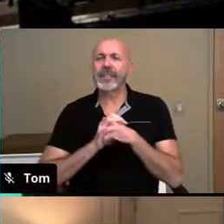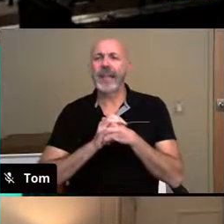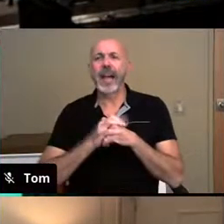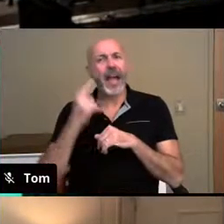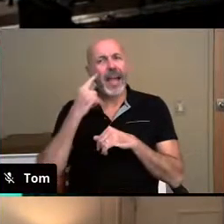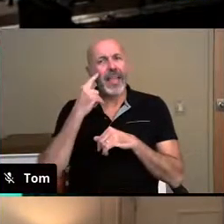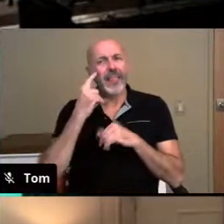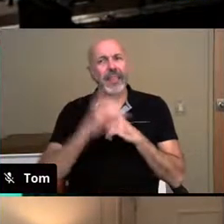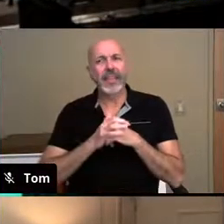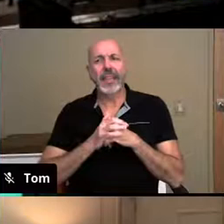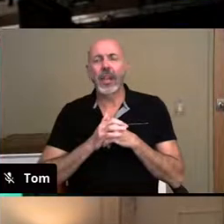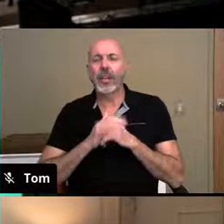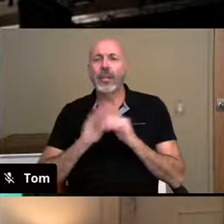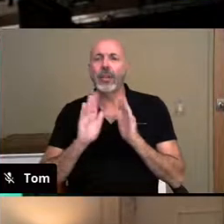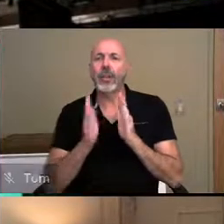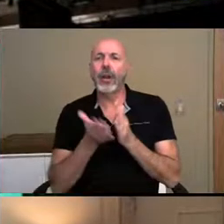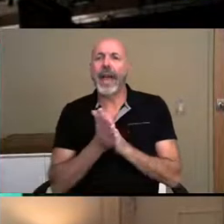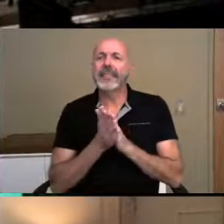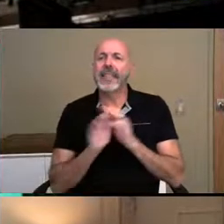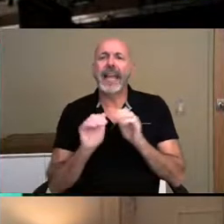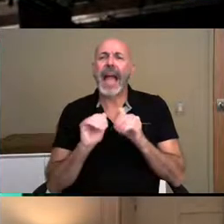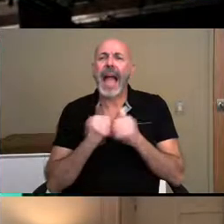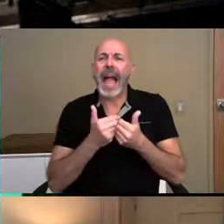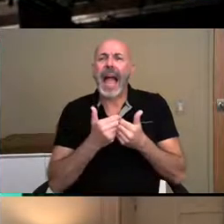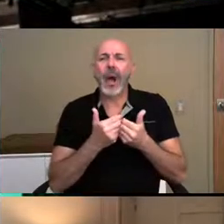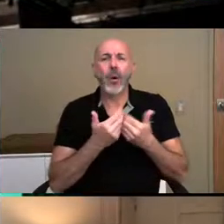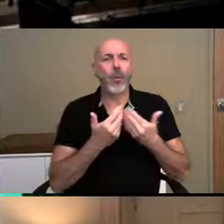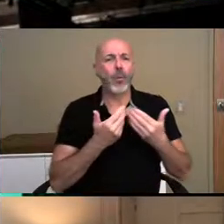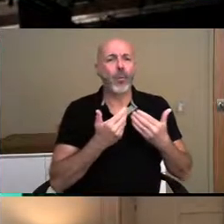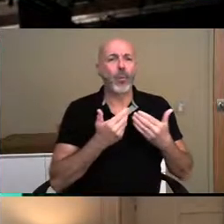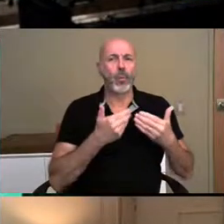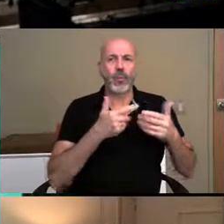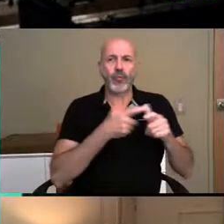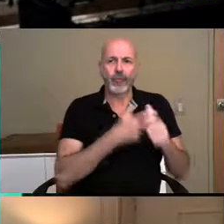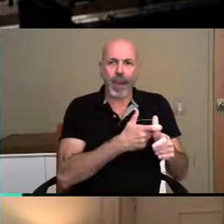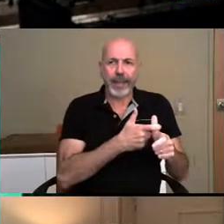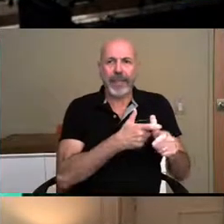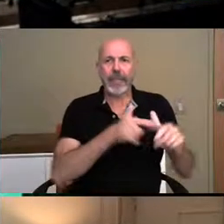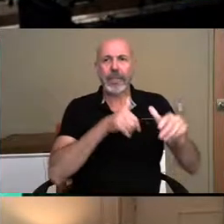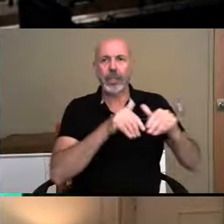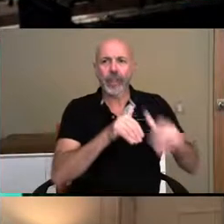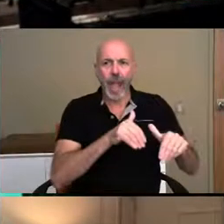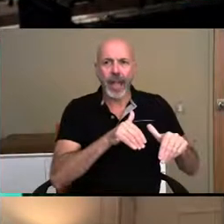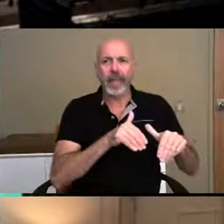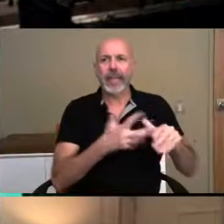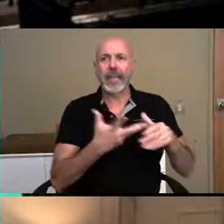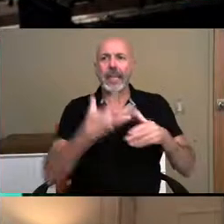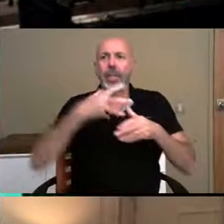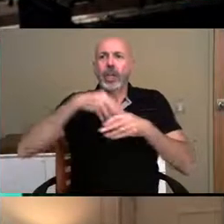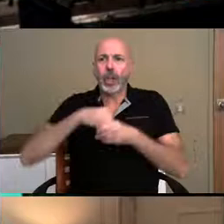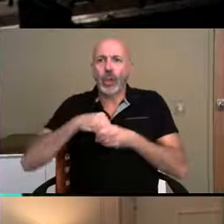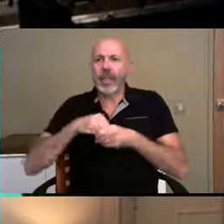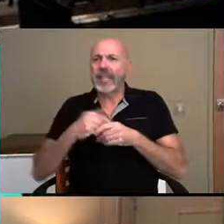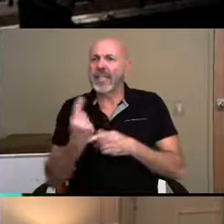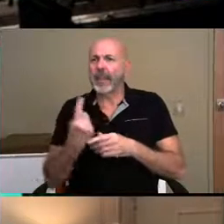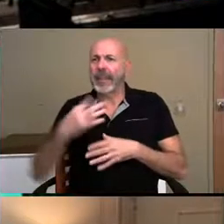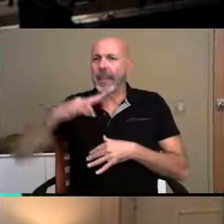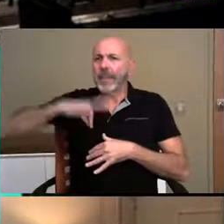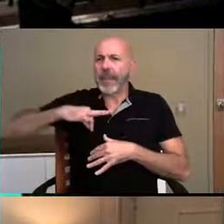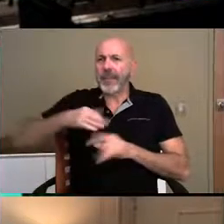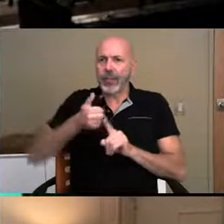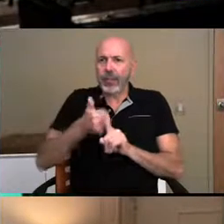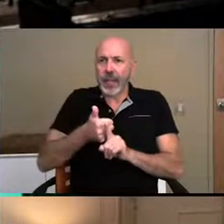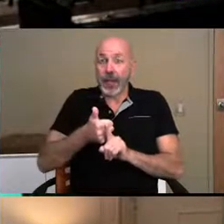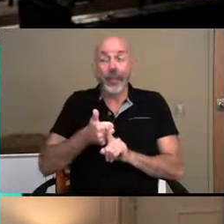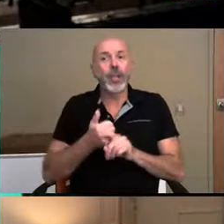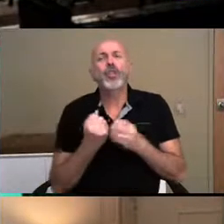that you're asking how you put walking and jogging like into motion that's going to benefit you. There's so many benefits